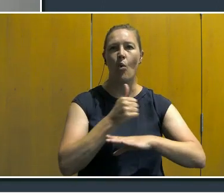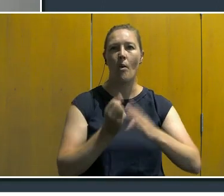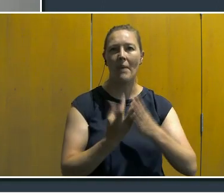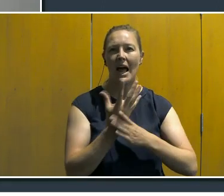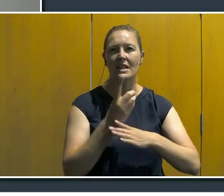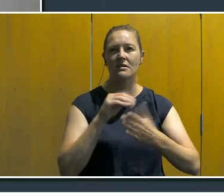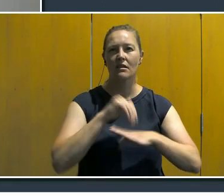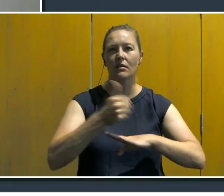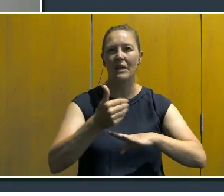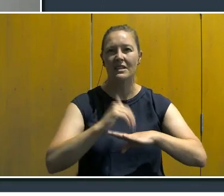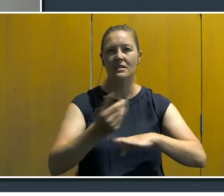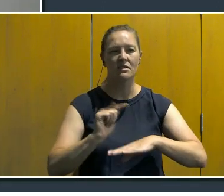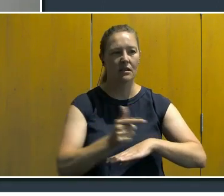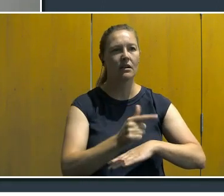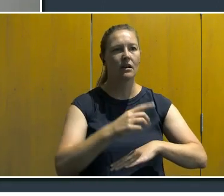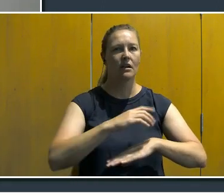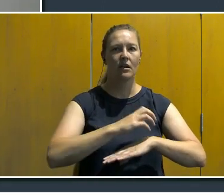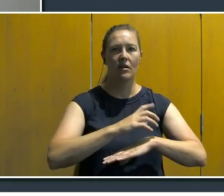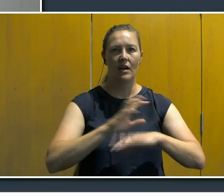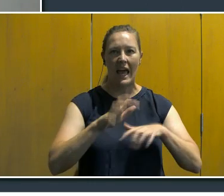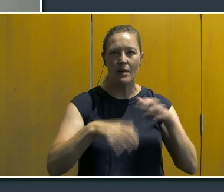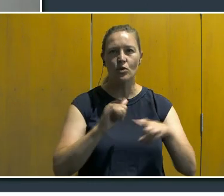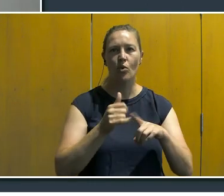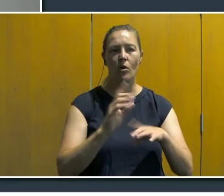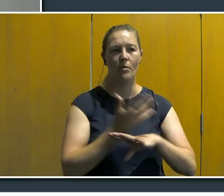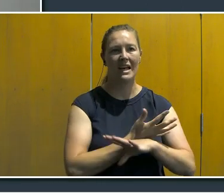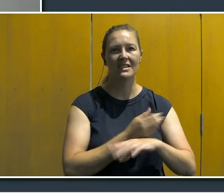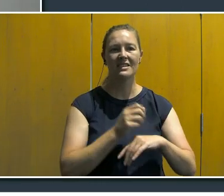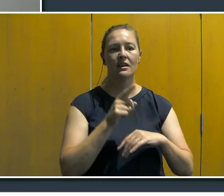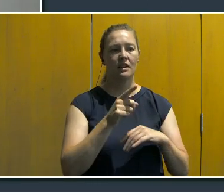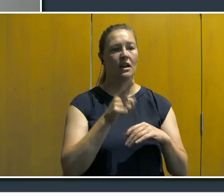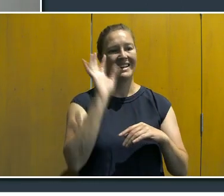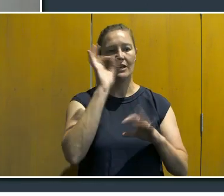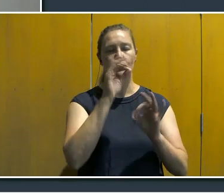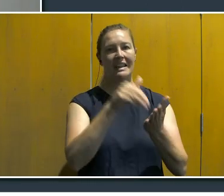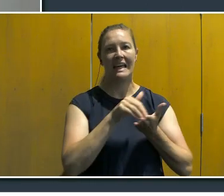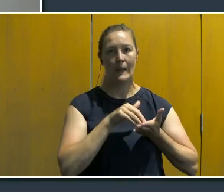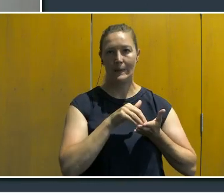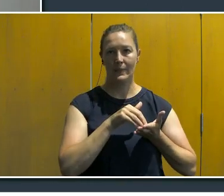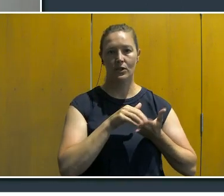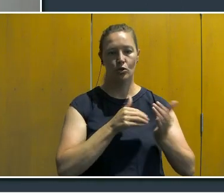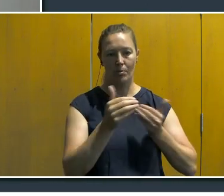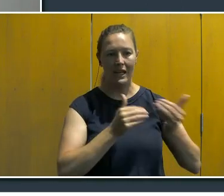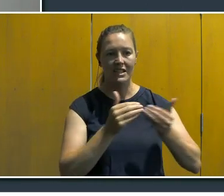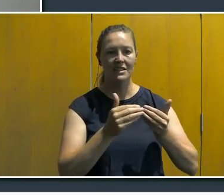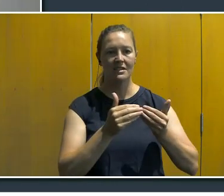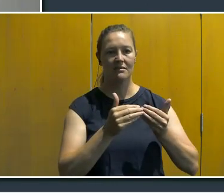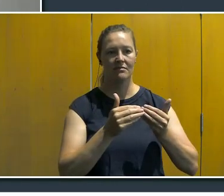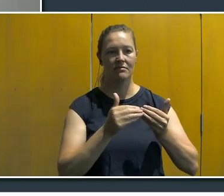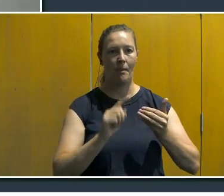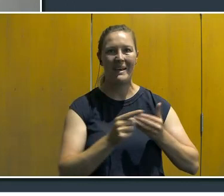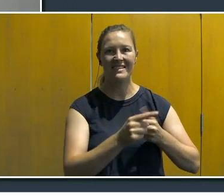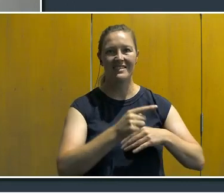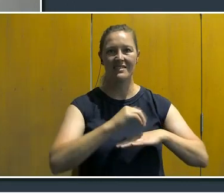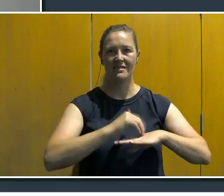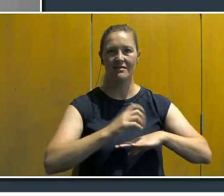or creatures. The council doesn't provide us any help in dealing with those. I haven't got an analysis of those